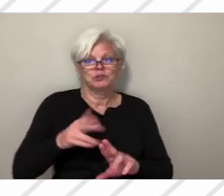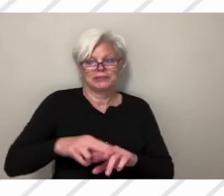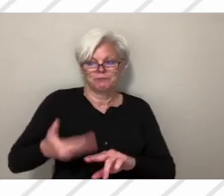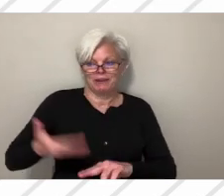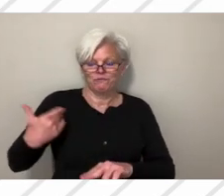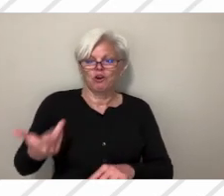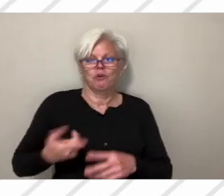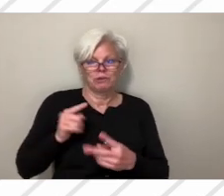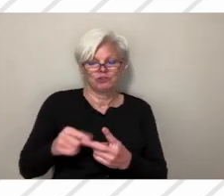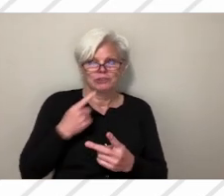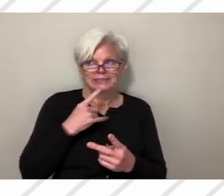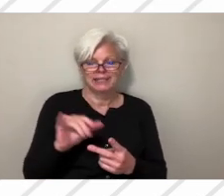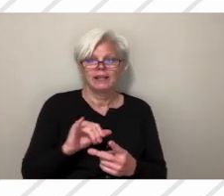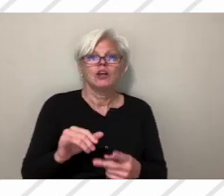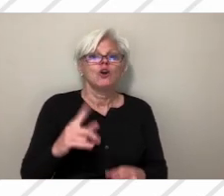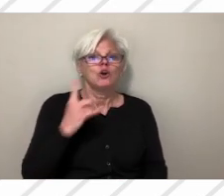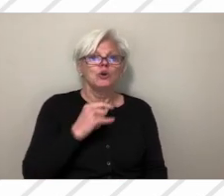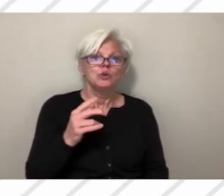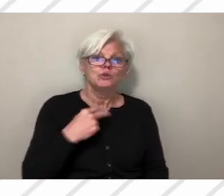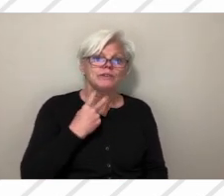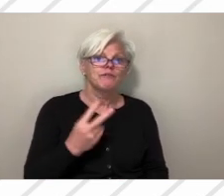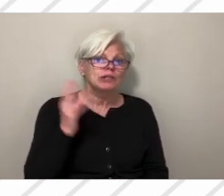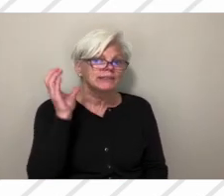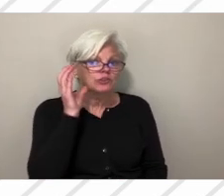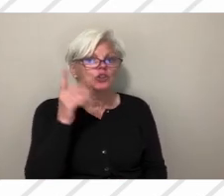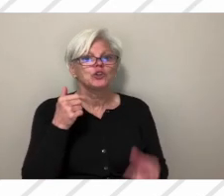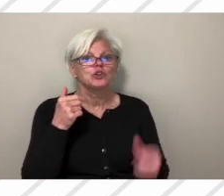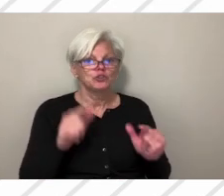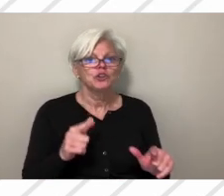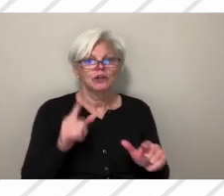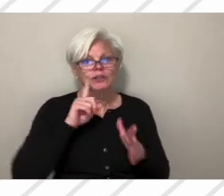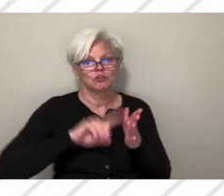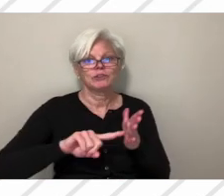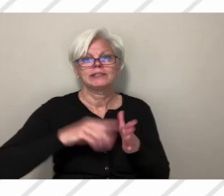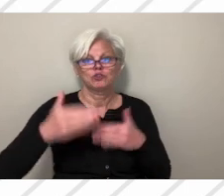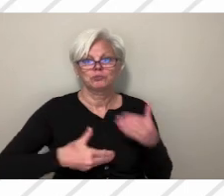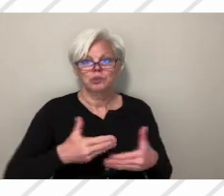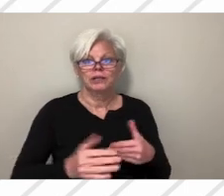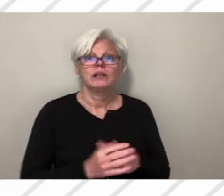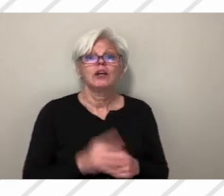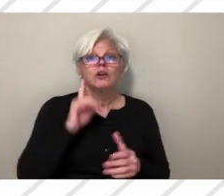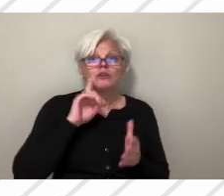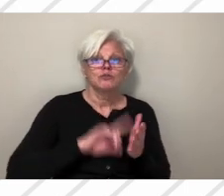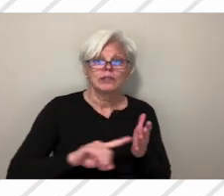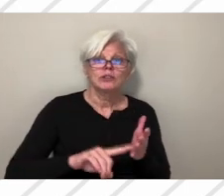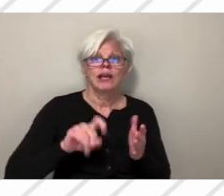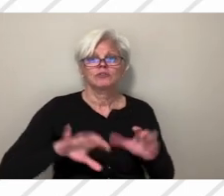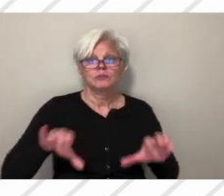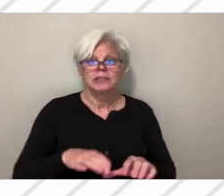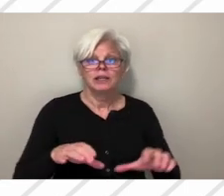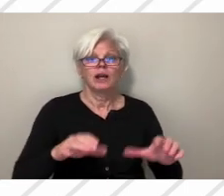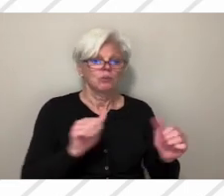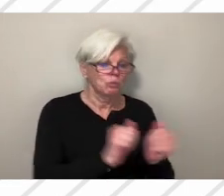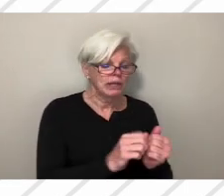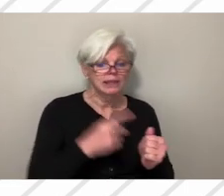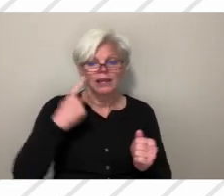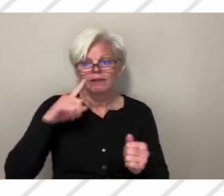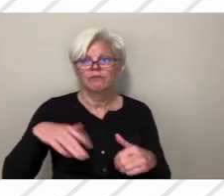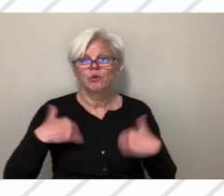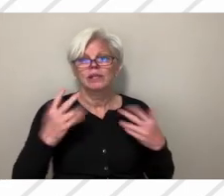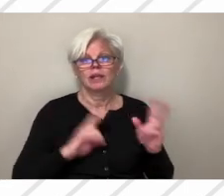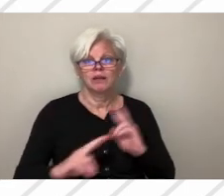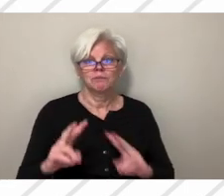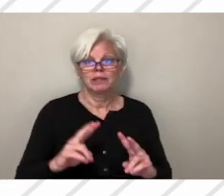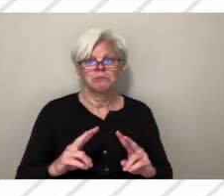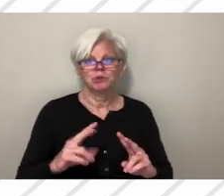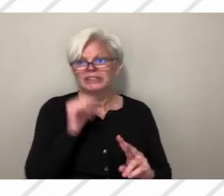voice gets heard in the process of research. So research needs to be done with and for young people and not on